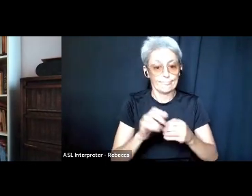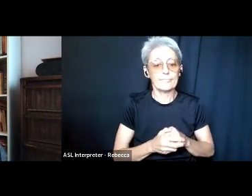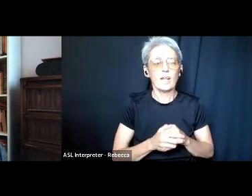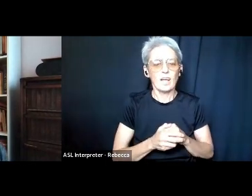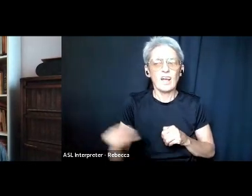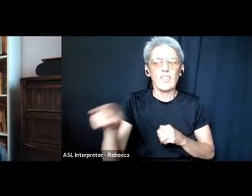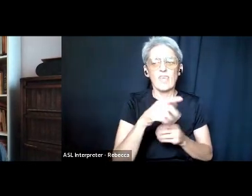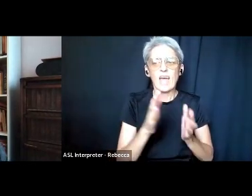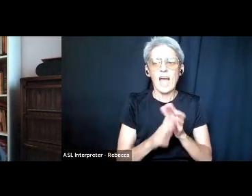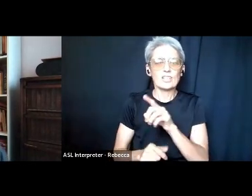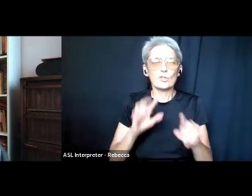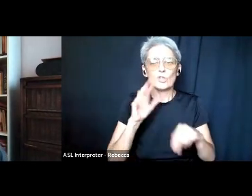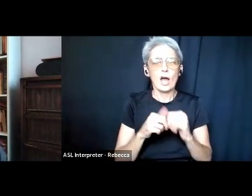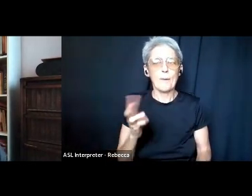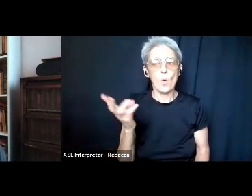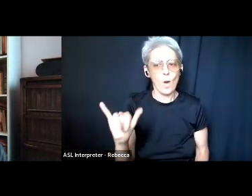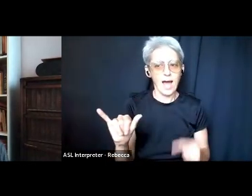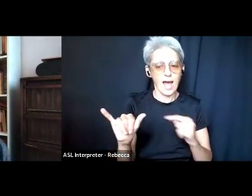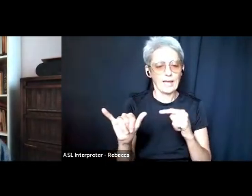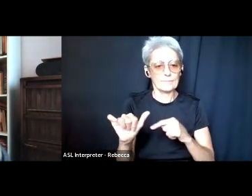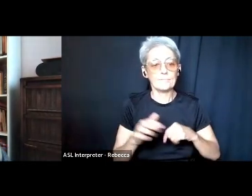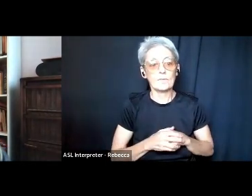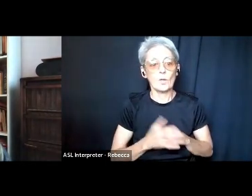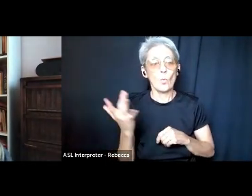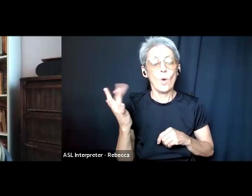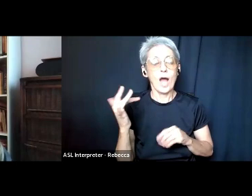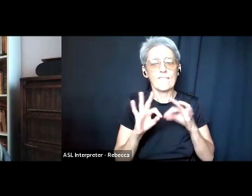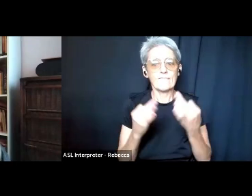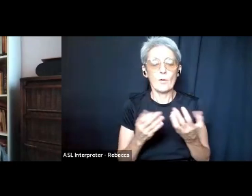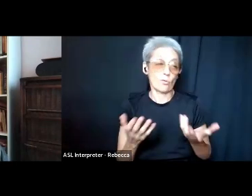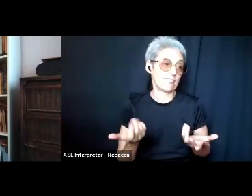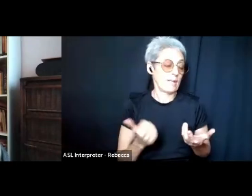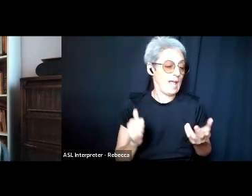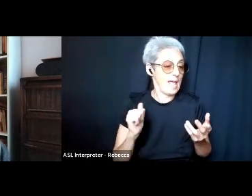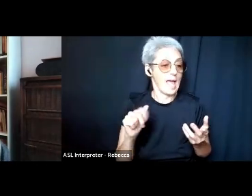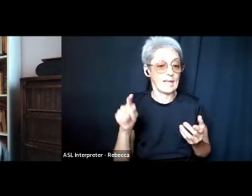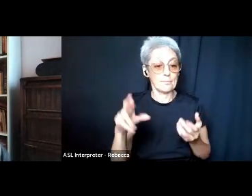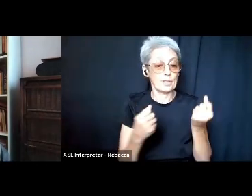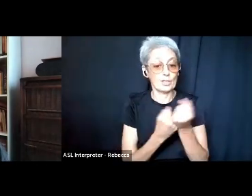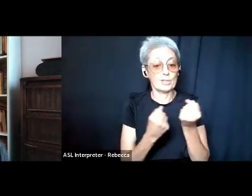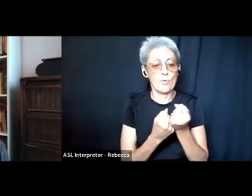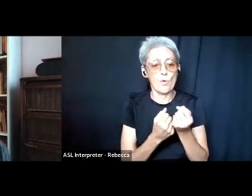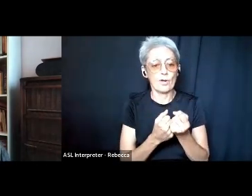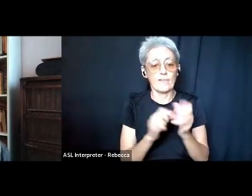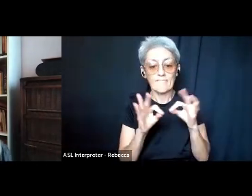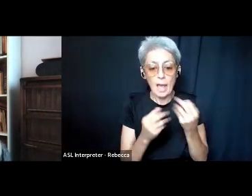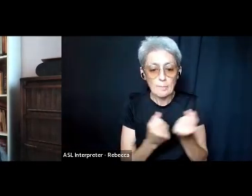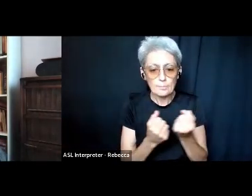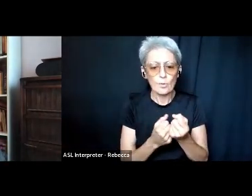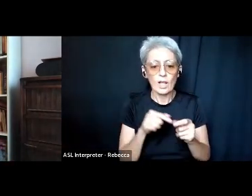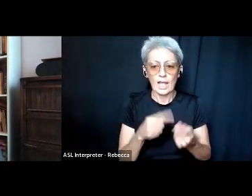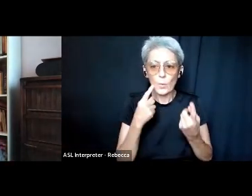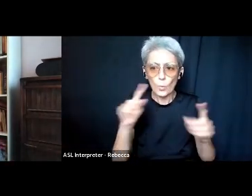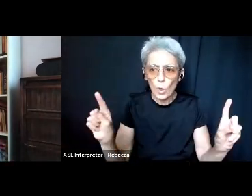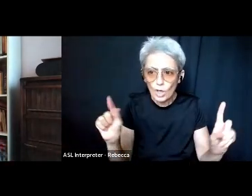about the why. Why does family or why does any kind of peer support work? And what's the theory